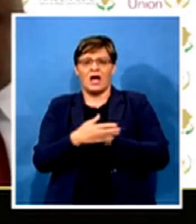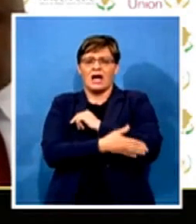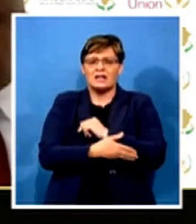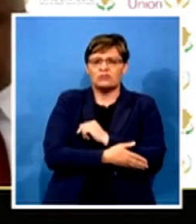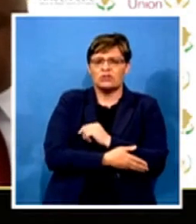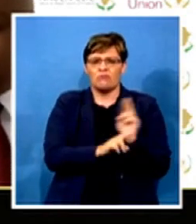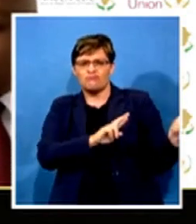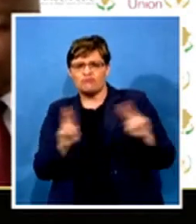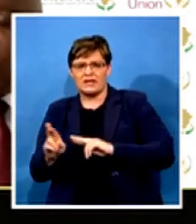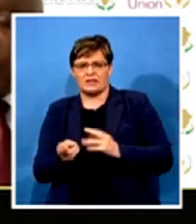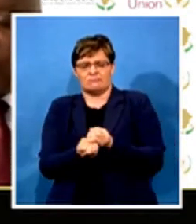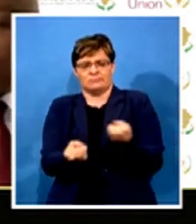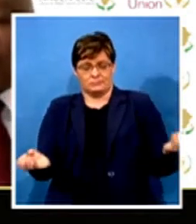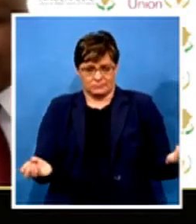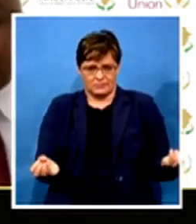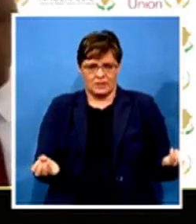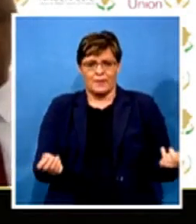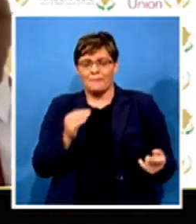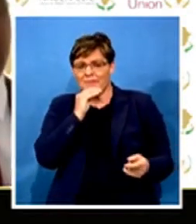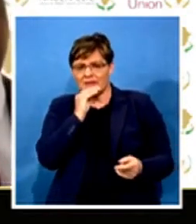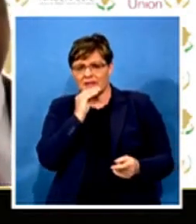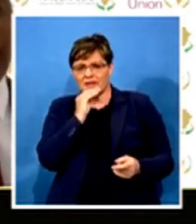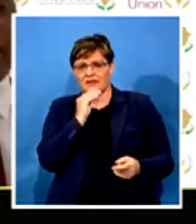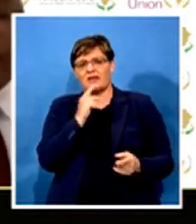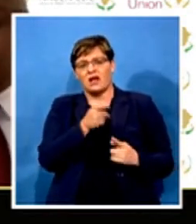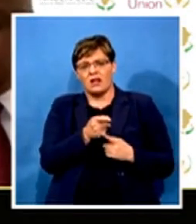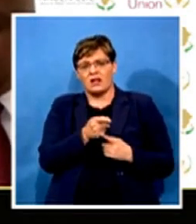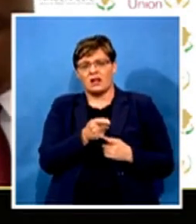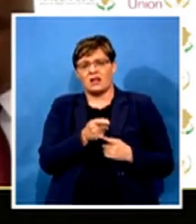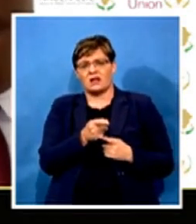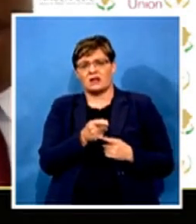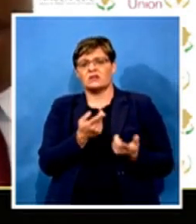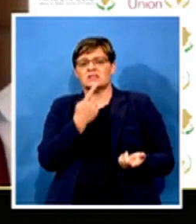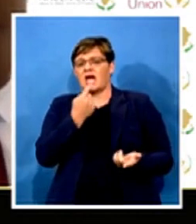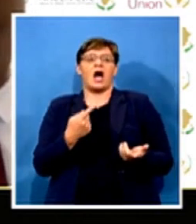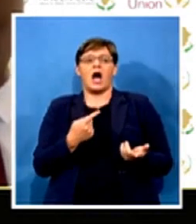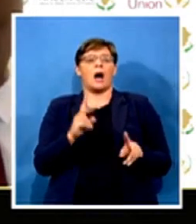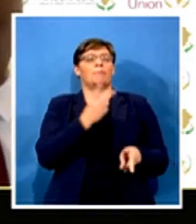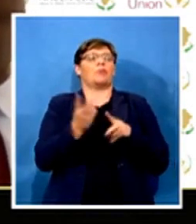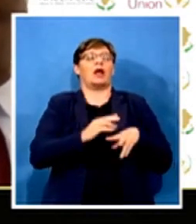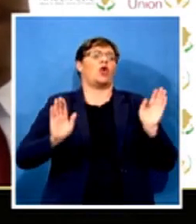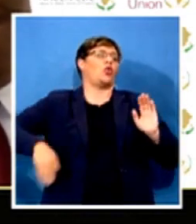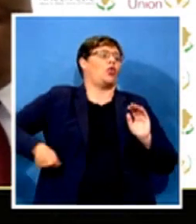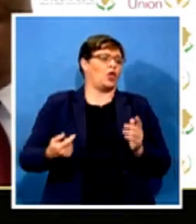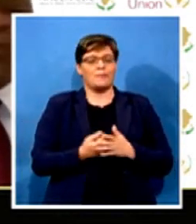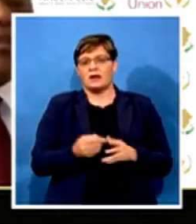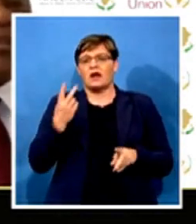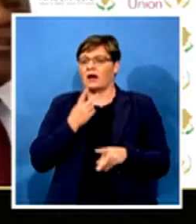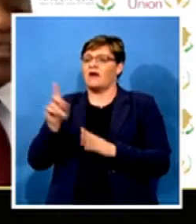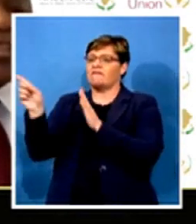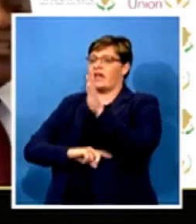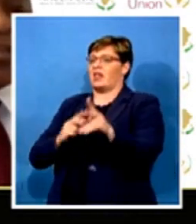into that proverbial saying that failure to prepare means preparing to fail. And we hope